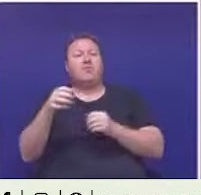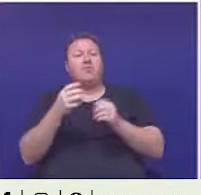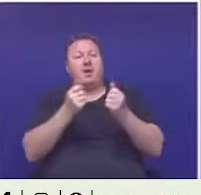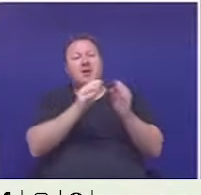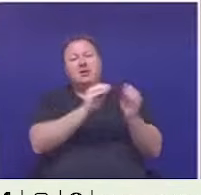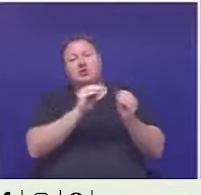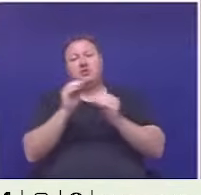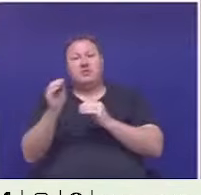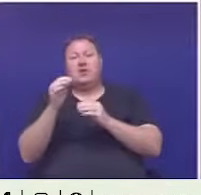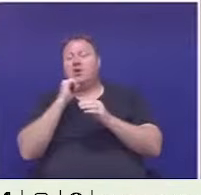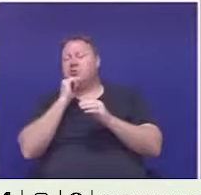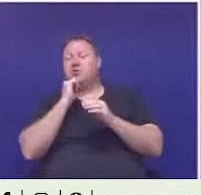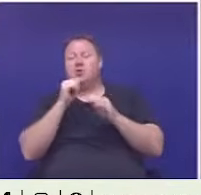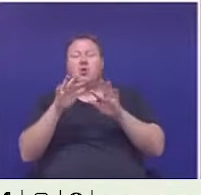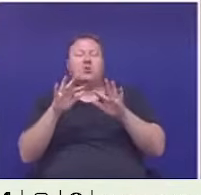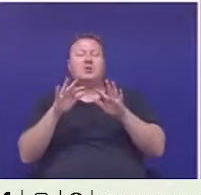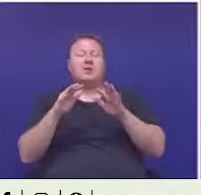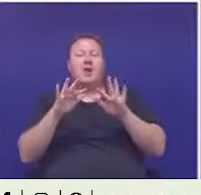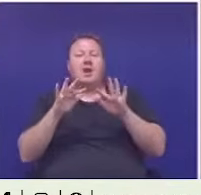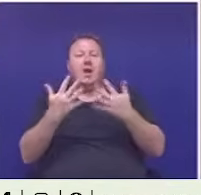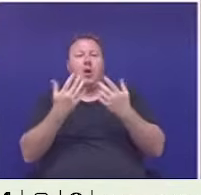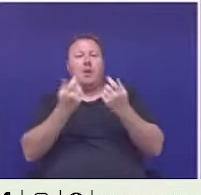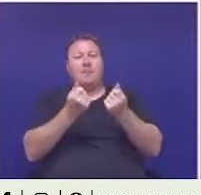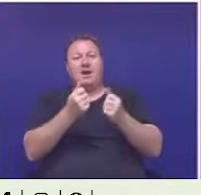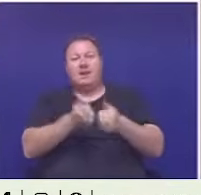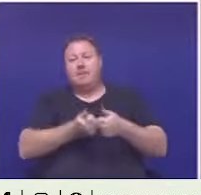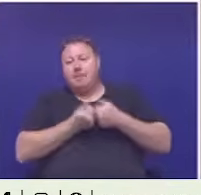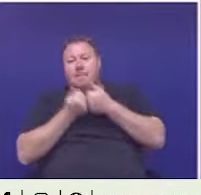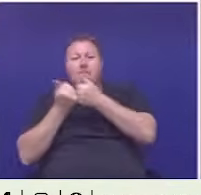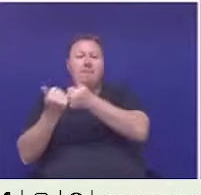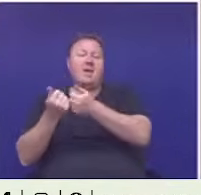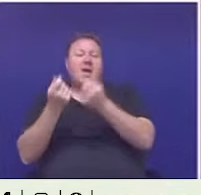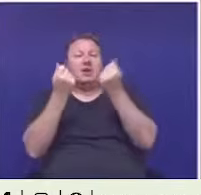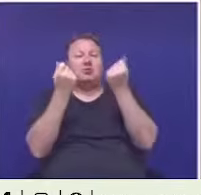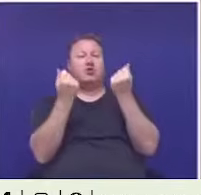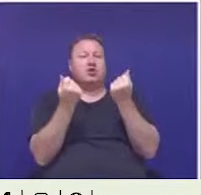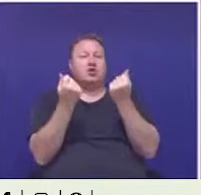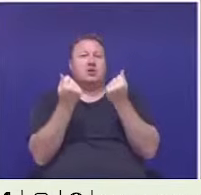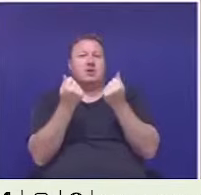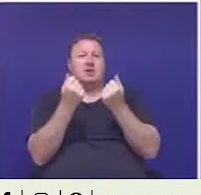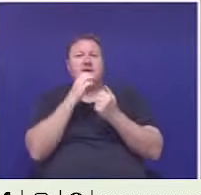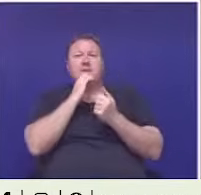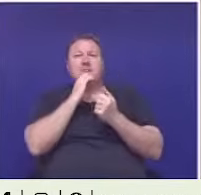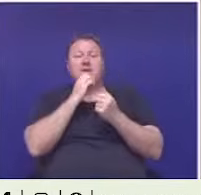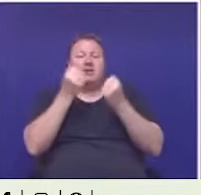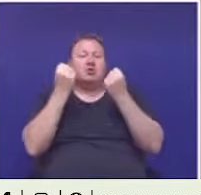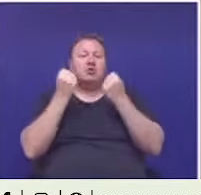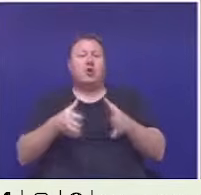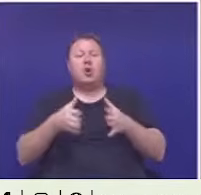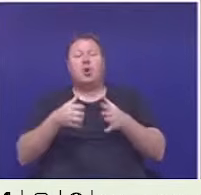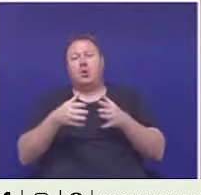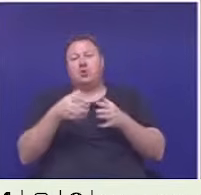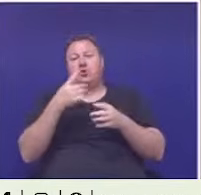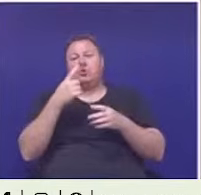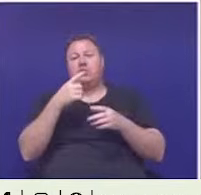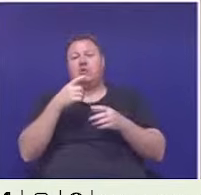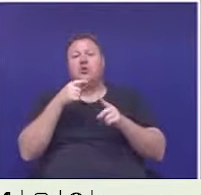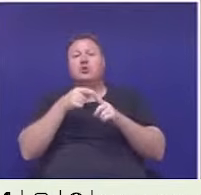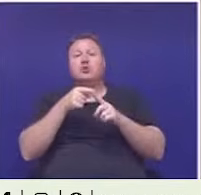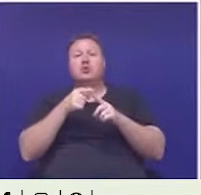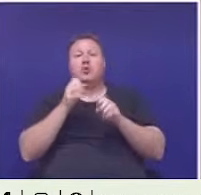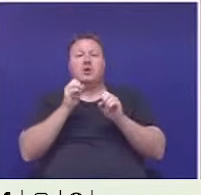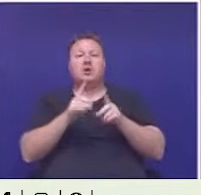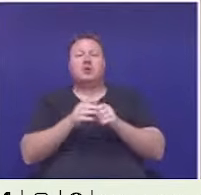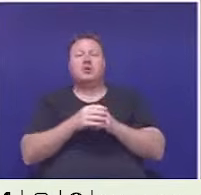can't allow that money to go back to Treasury. Allowing that money to go back to Treasury, it means that it's lost to the sector. And so if provinces